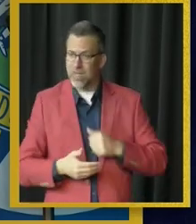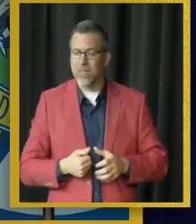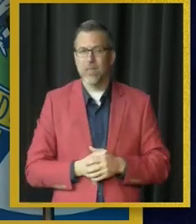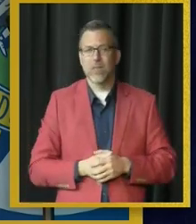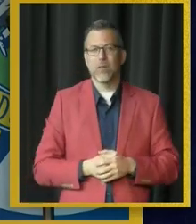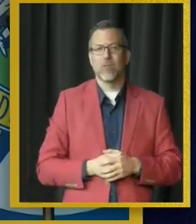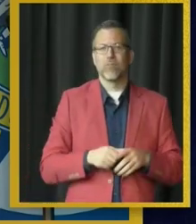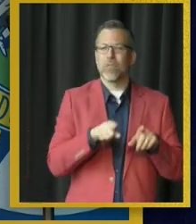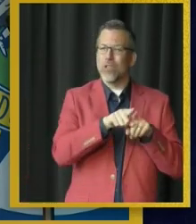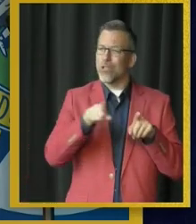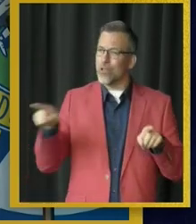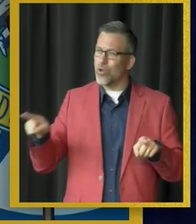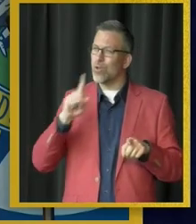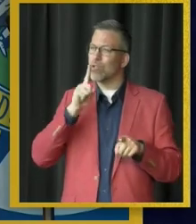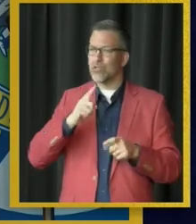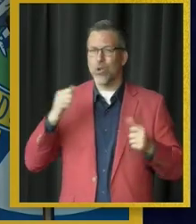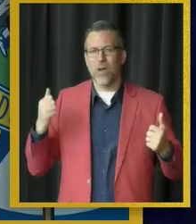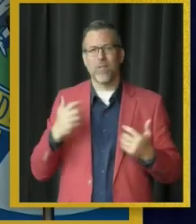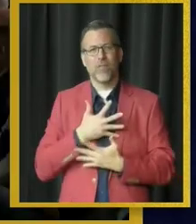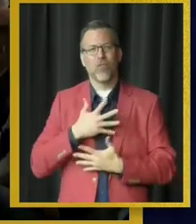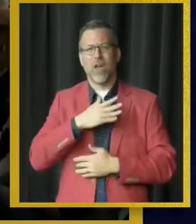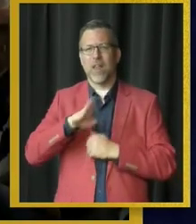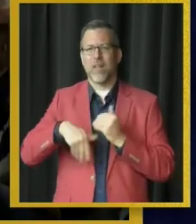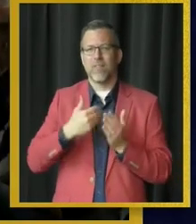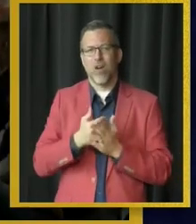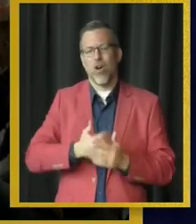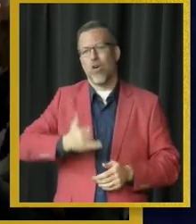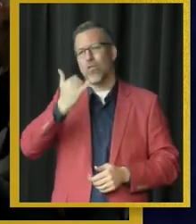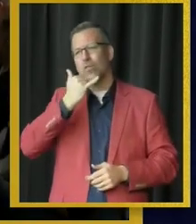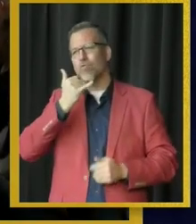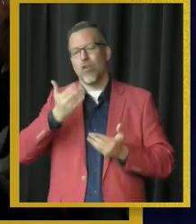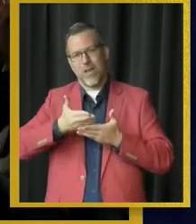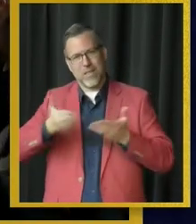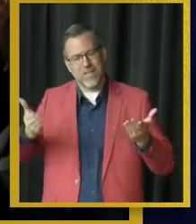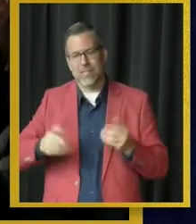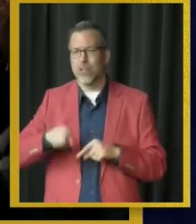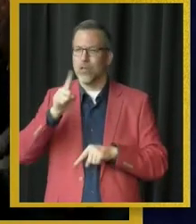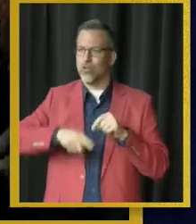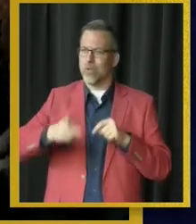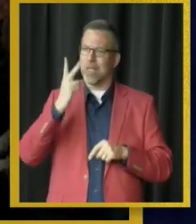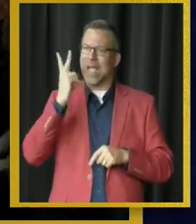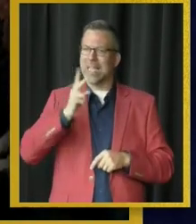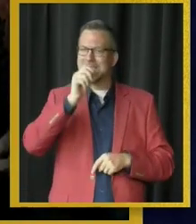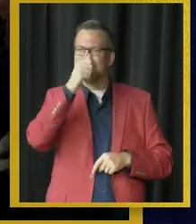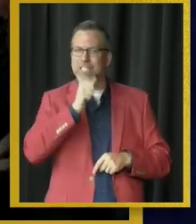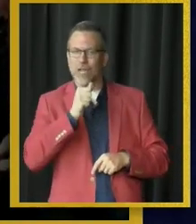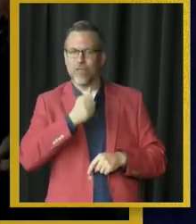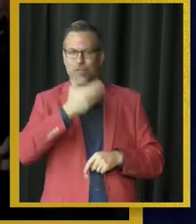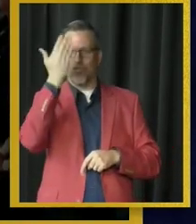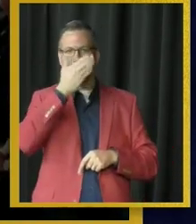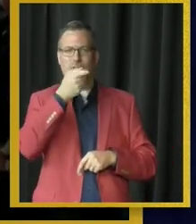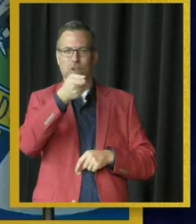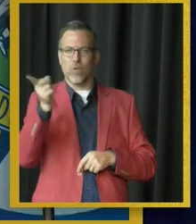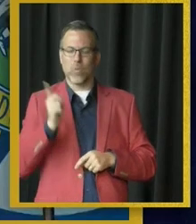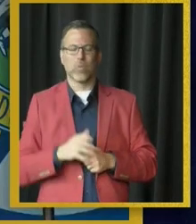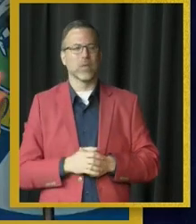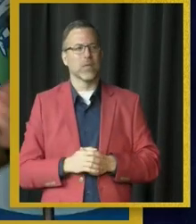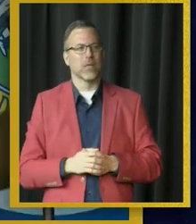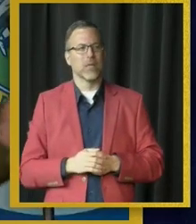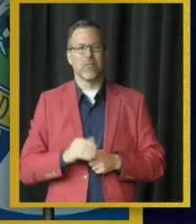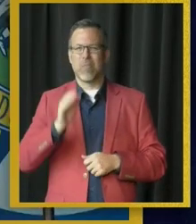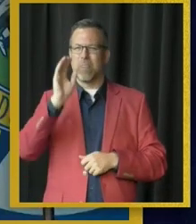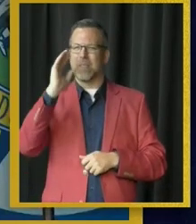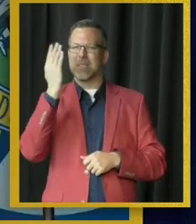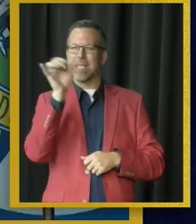are so afraid of all the wrong things, you cannot see the suffering in front of you. It seems like